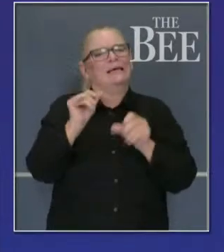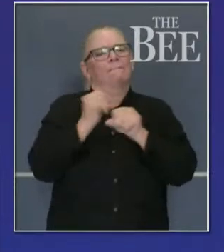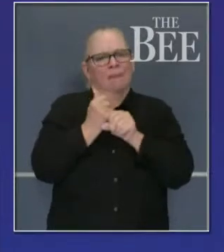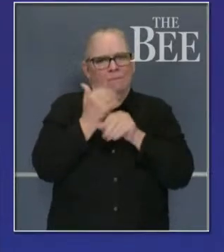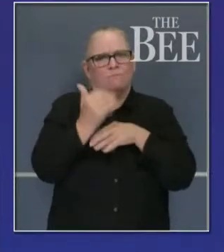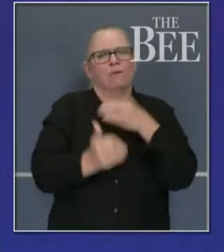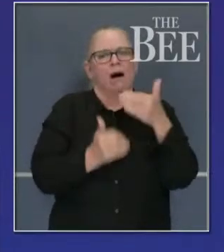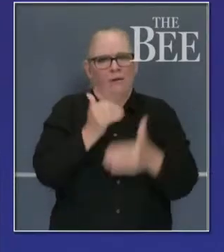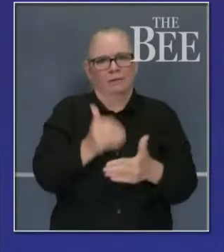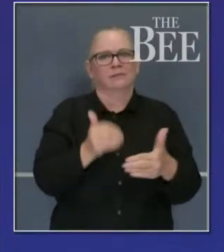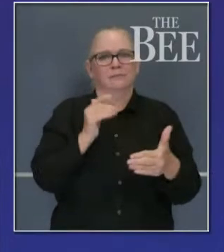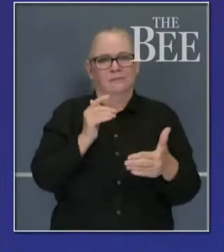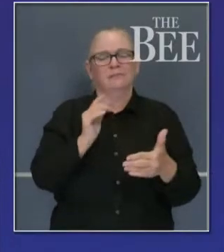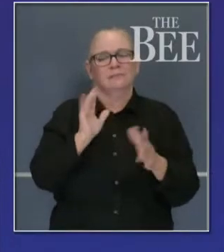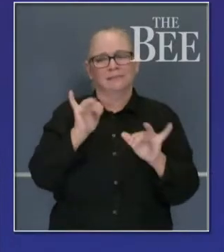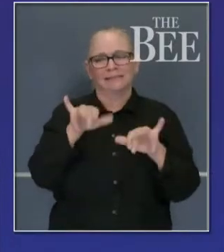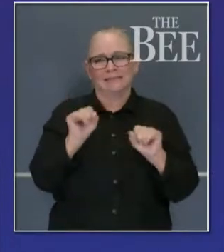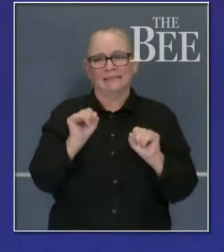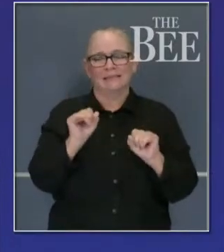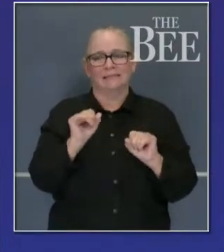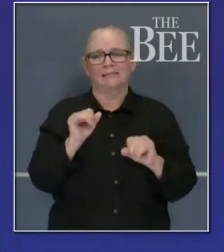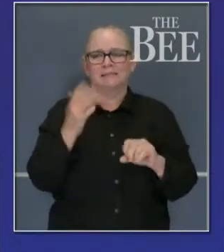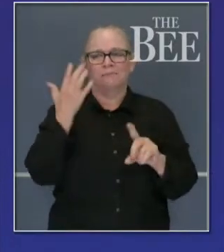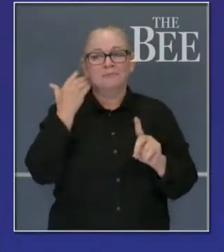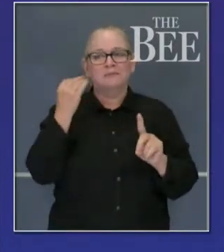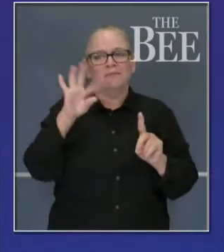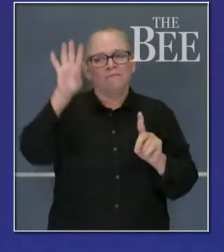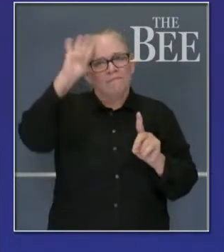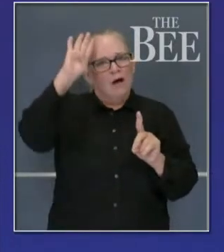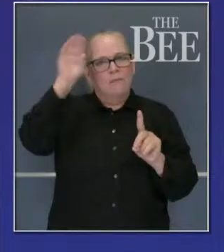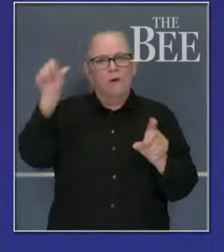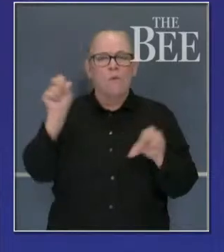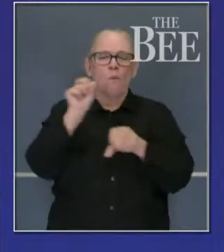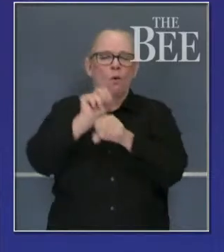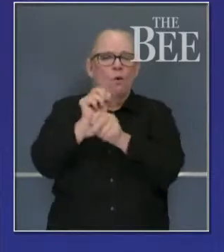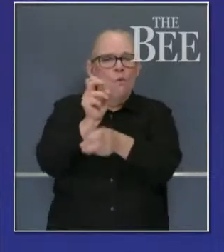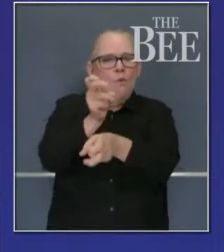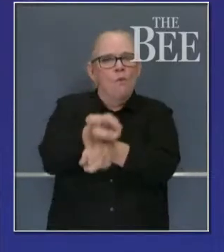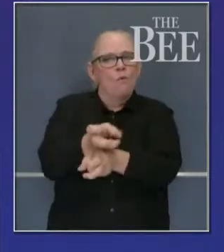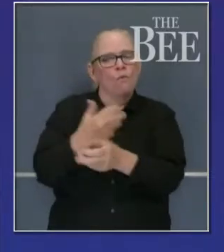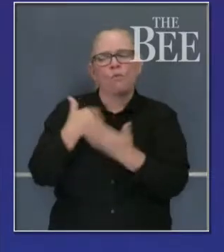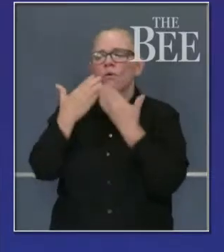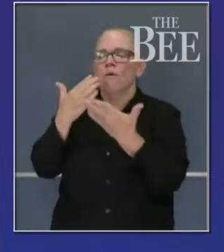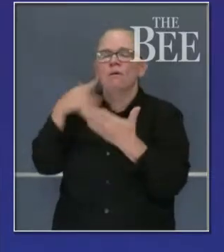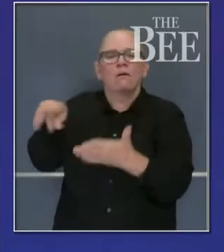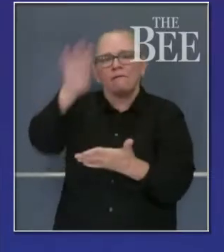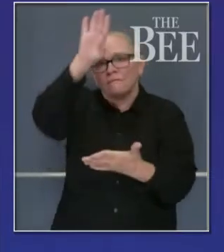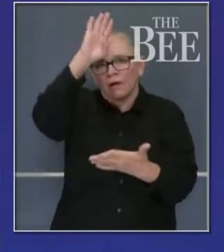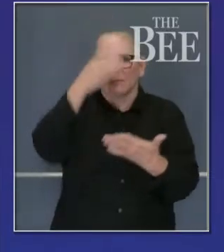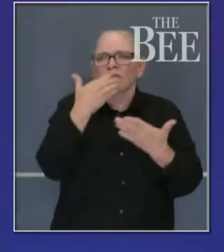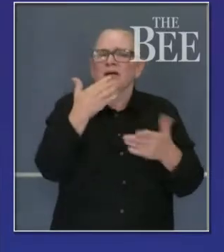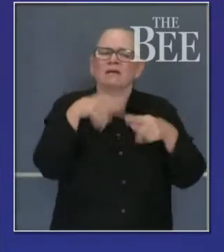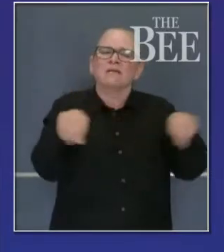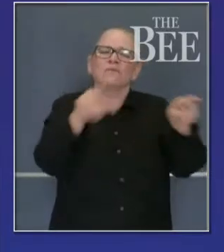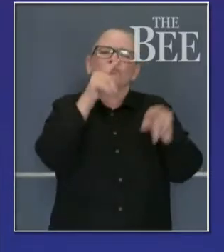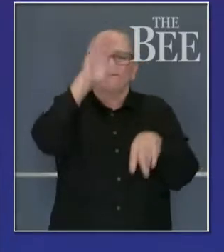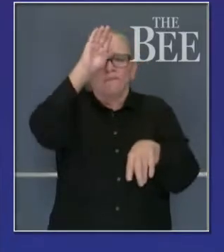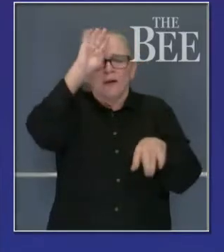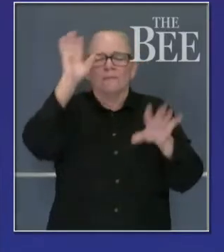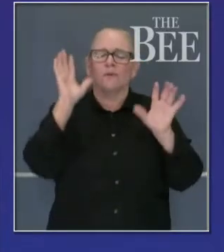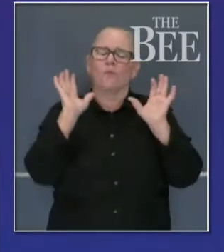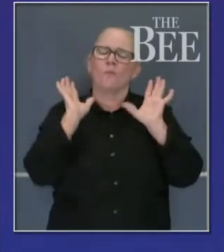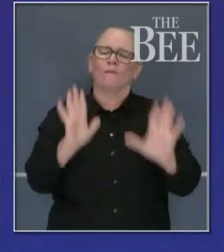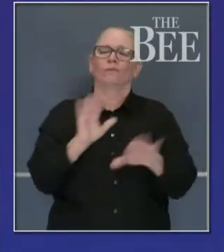made, and that's the heroism of these incredible firefighters. And I just want to thank the public, by the way. You travel around the